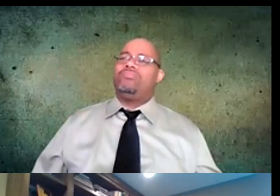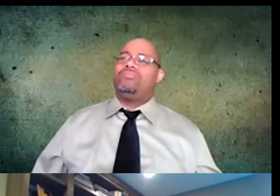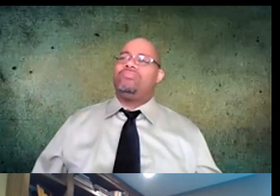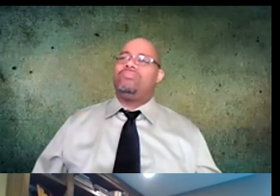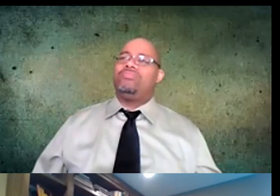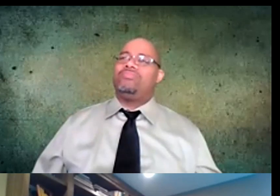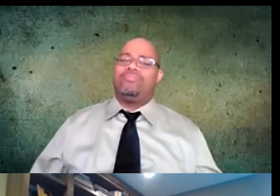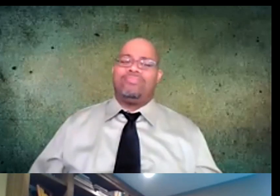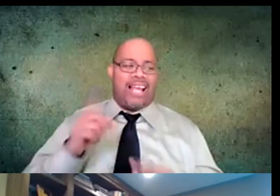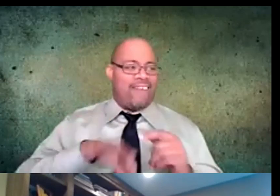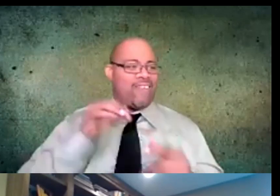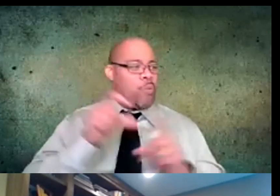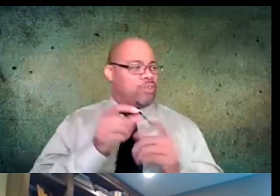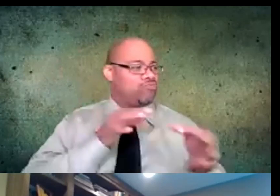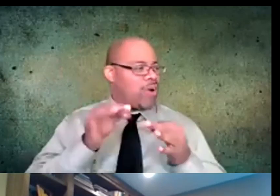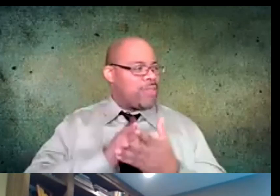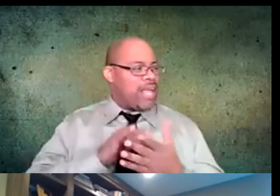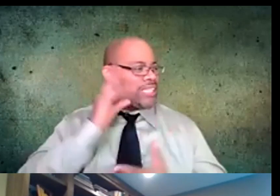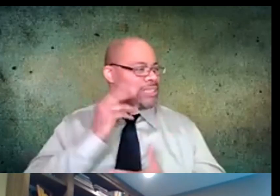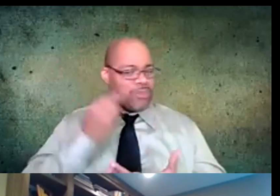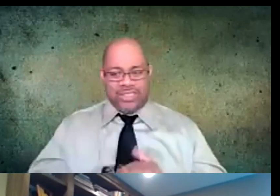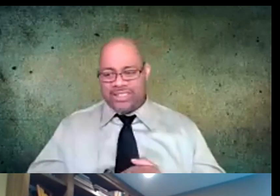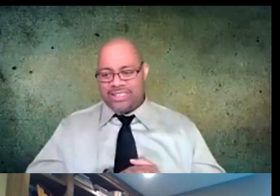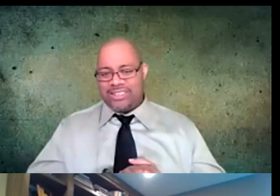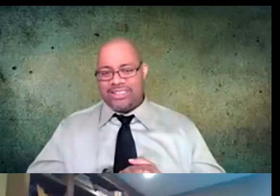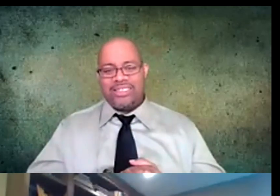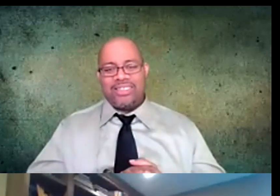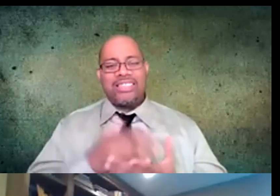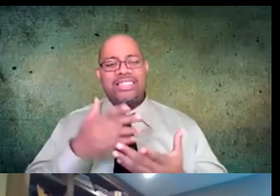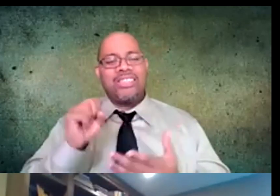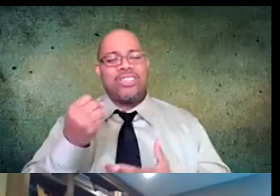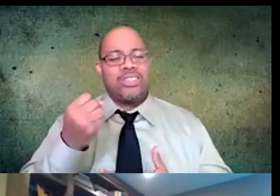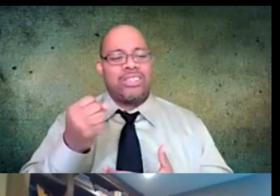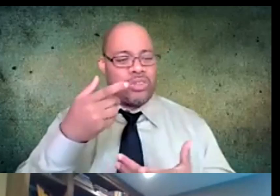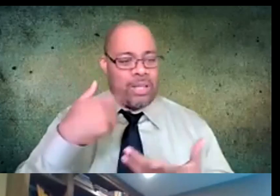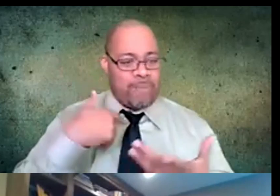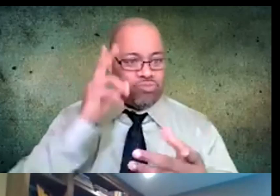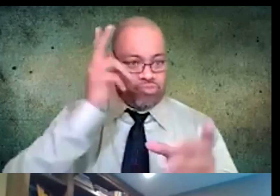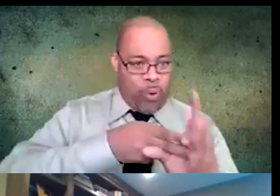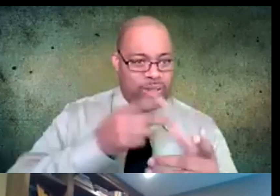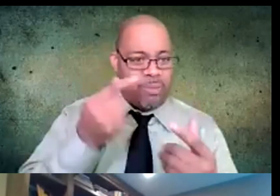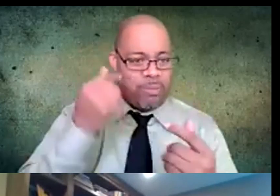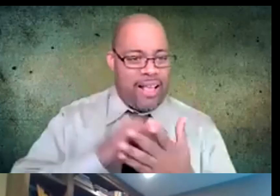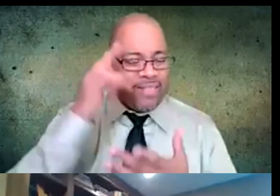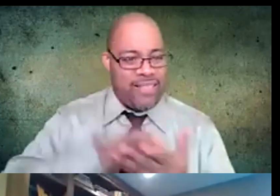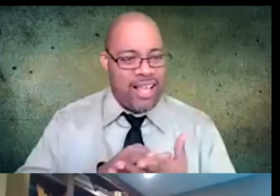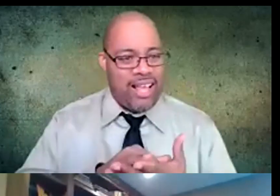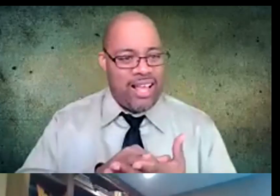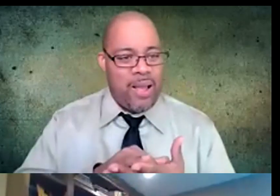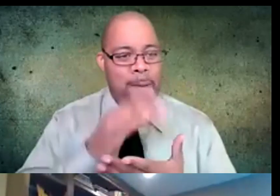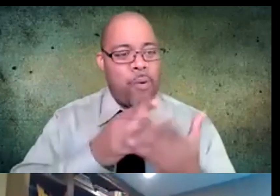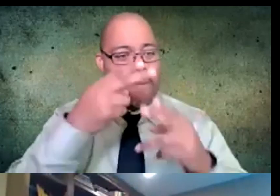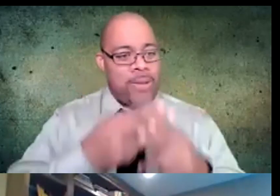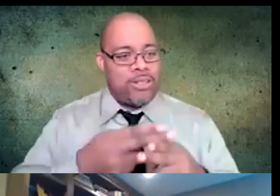I can't even find the word to describe that experience. Sean, let me jump in here real quick too, because I think Please. You mentioned